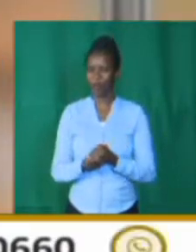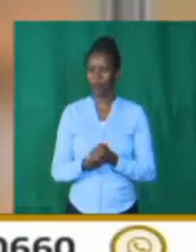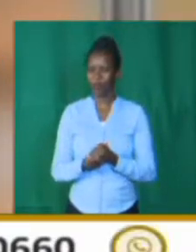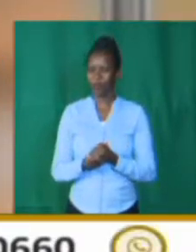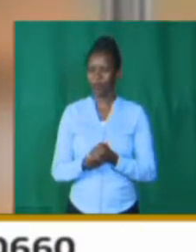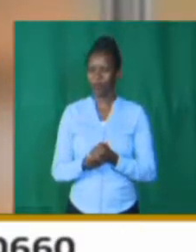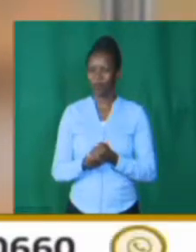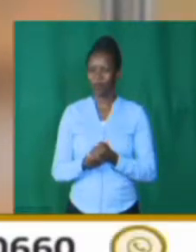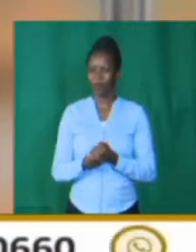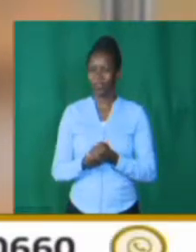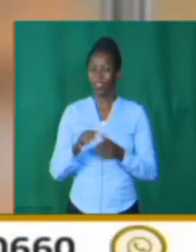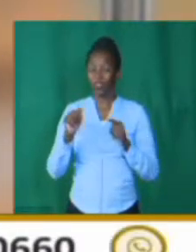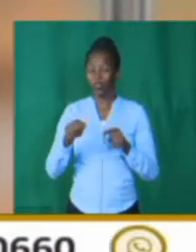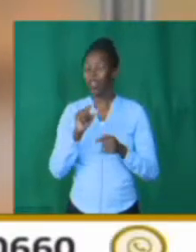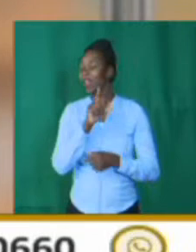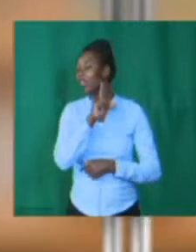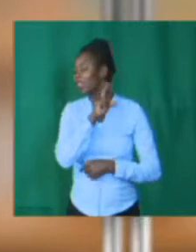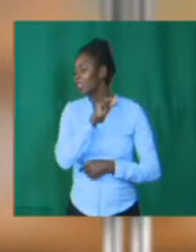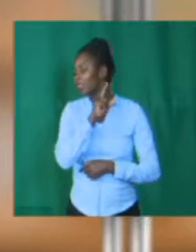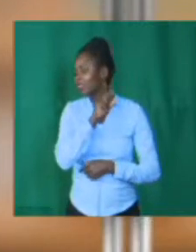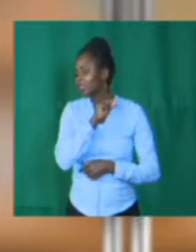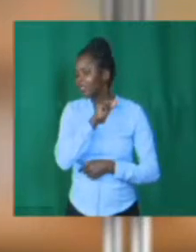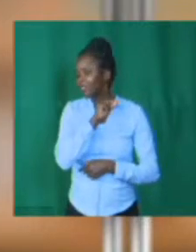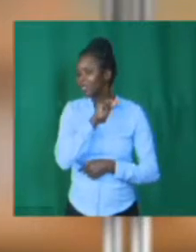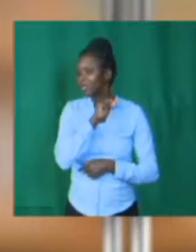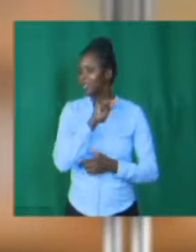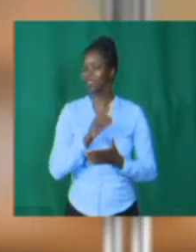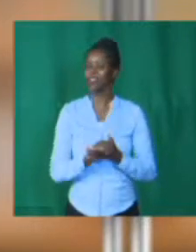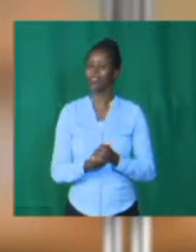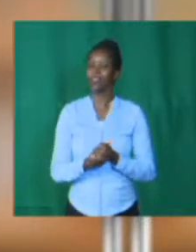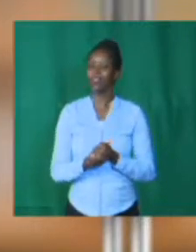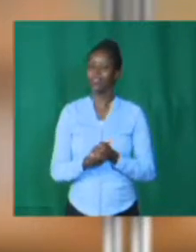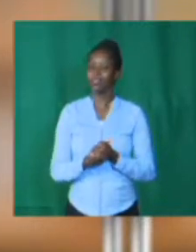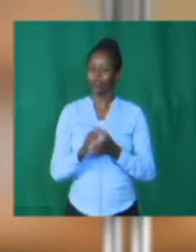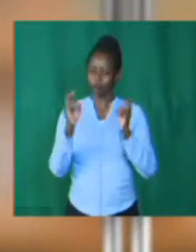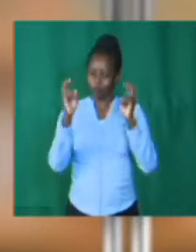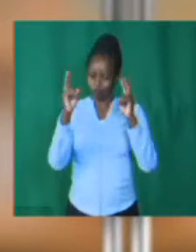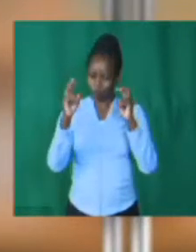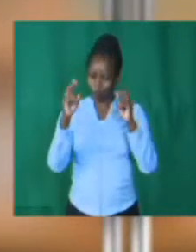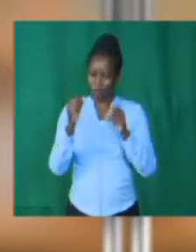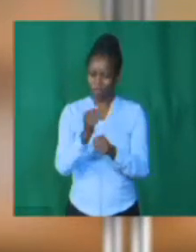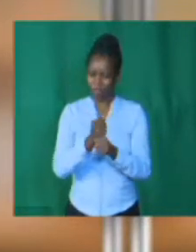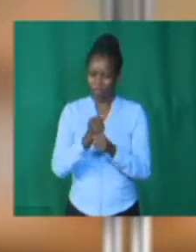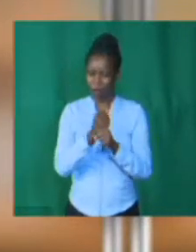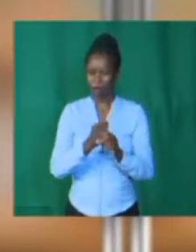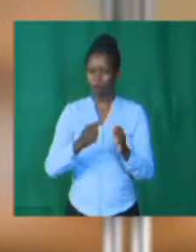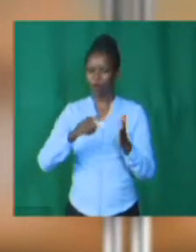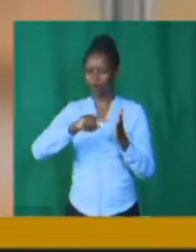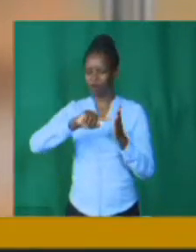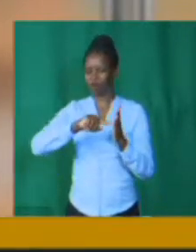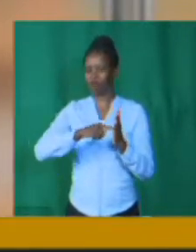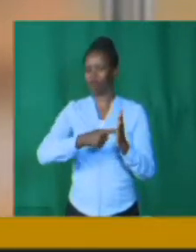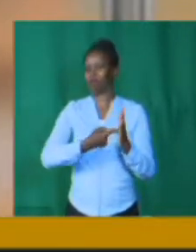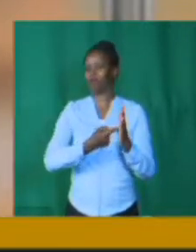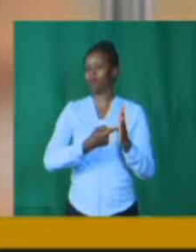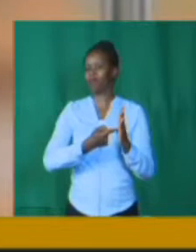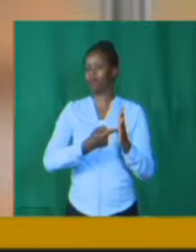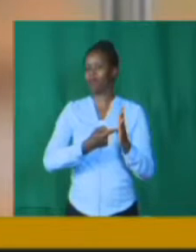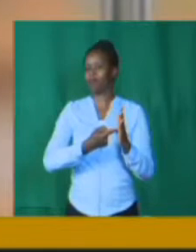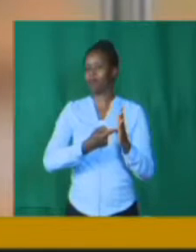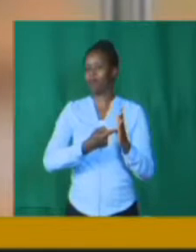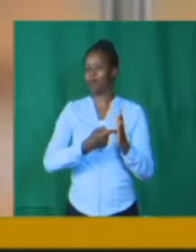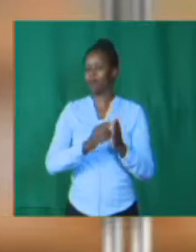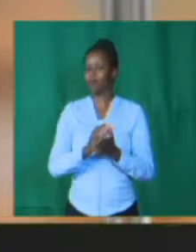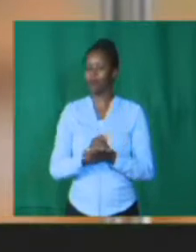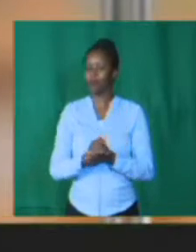topic is an interesting topic on coordinate geometry. Okay. This topic is